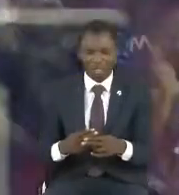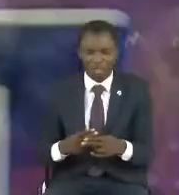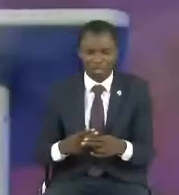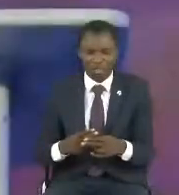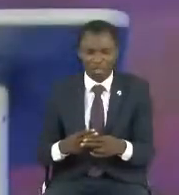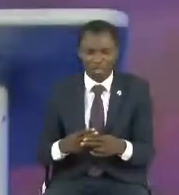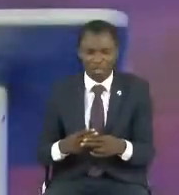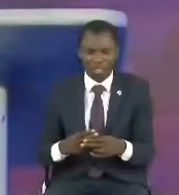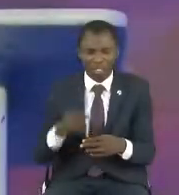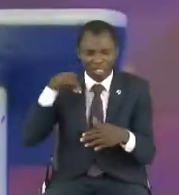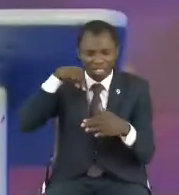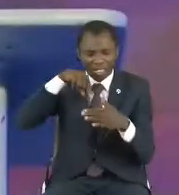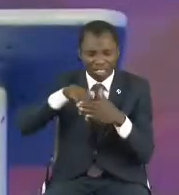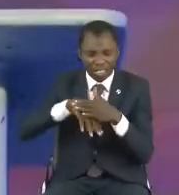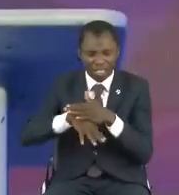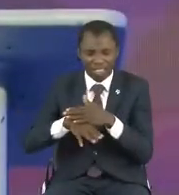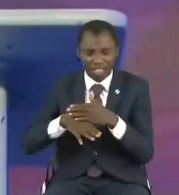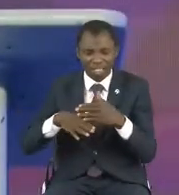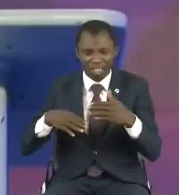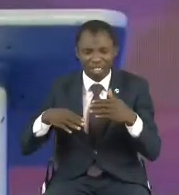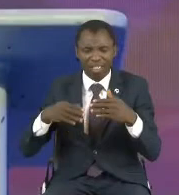Internal disease, cancer,